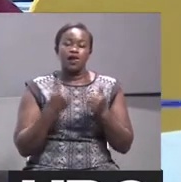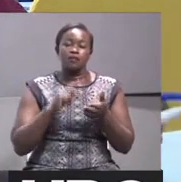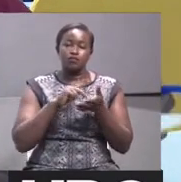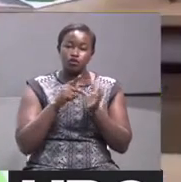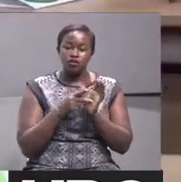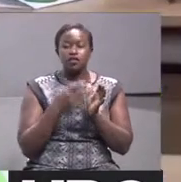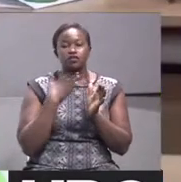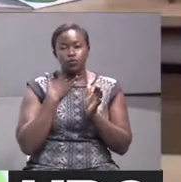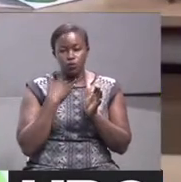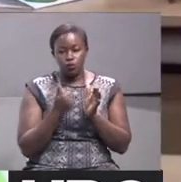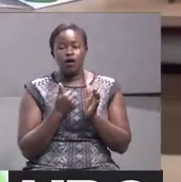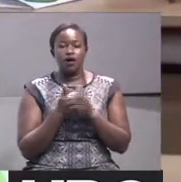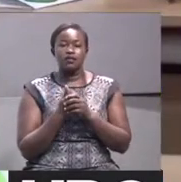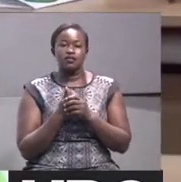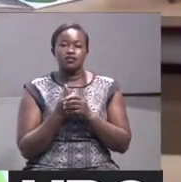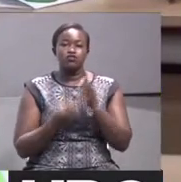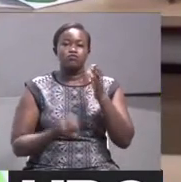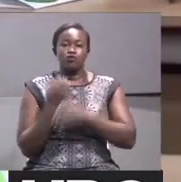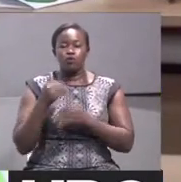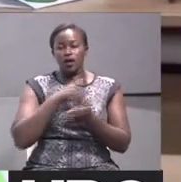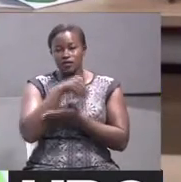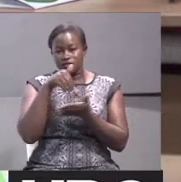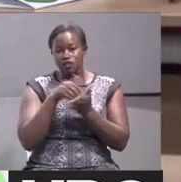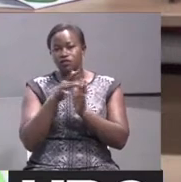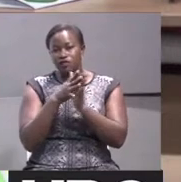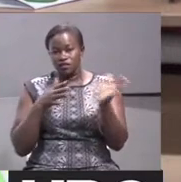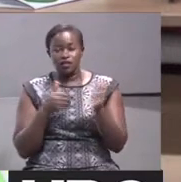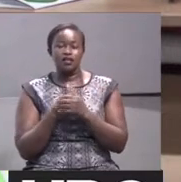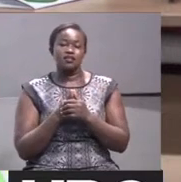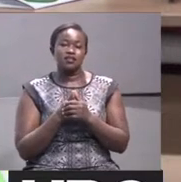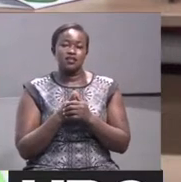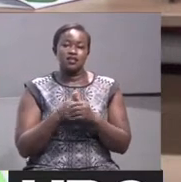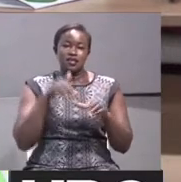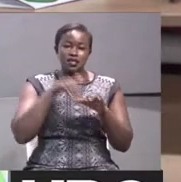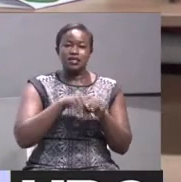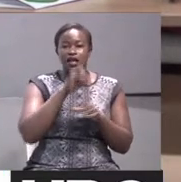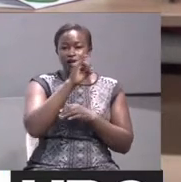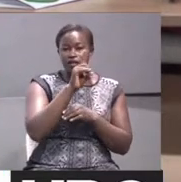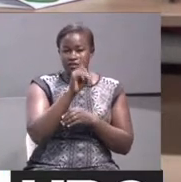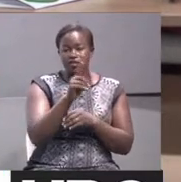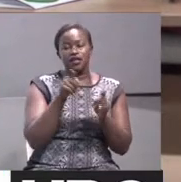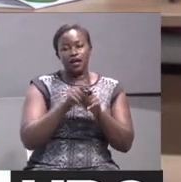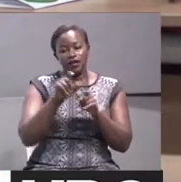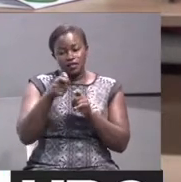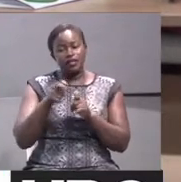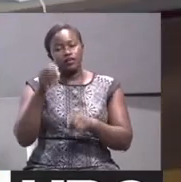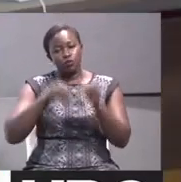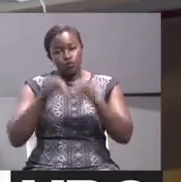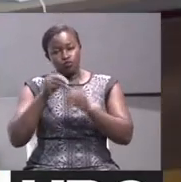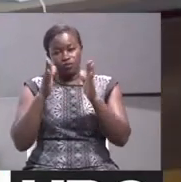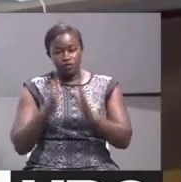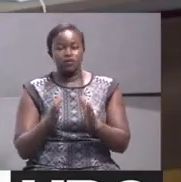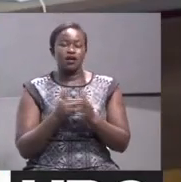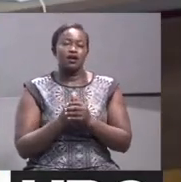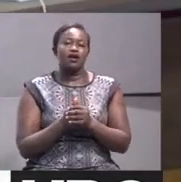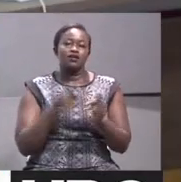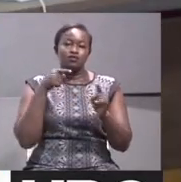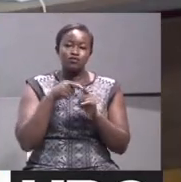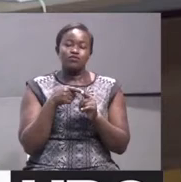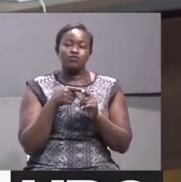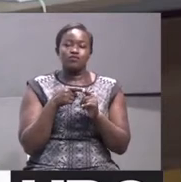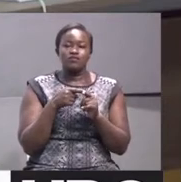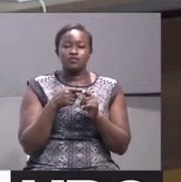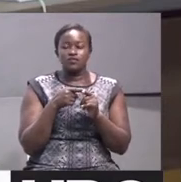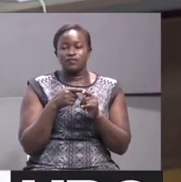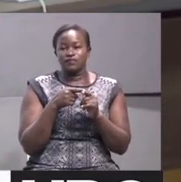to position the Center of Excellency in notions of identity as a key contributor to the increased generation